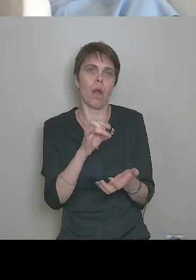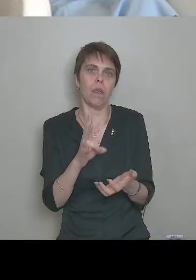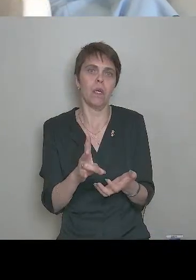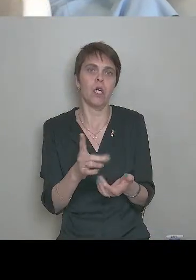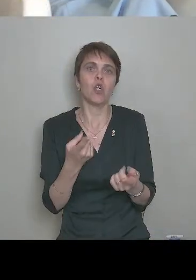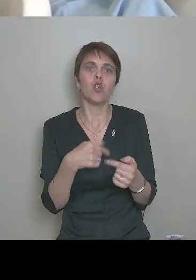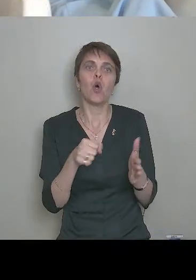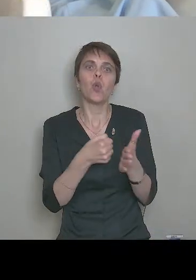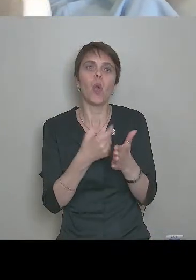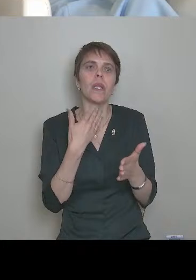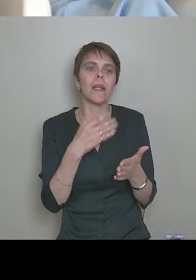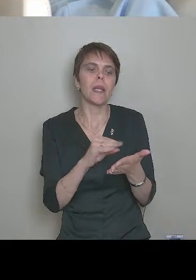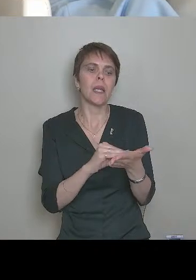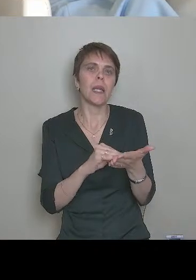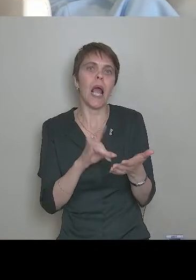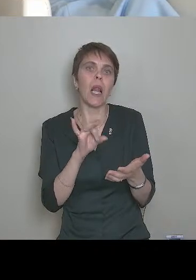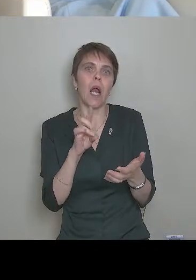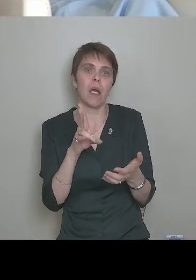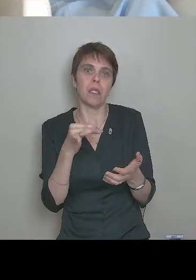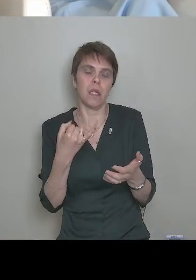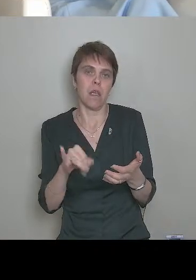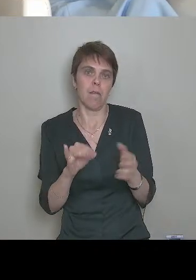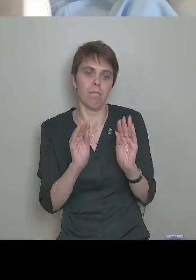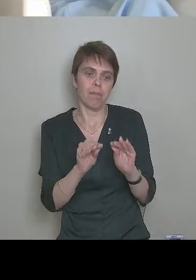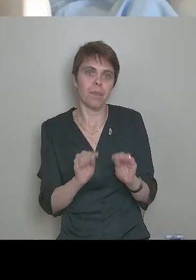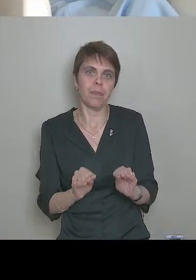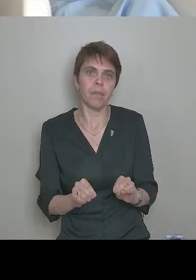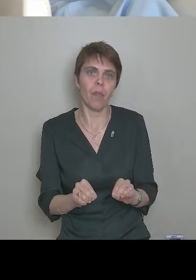some executive bodies. Declarations.